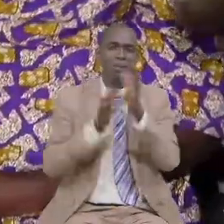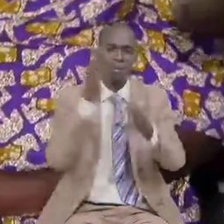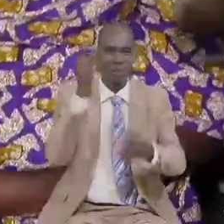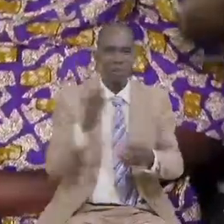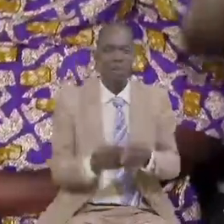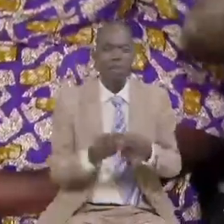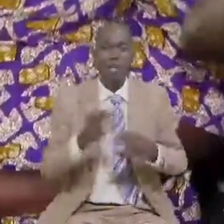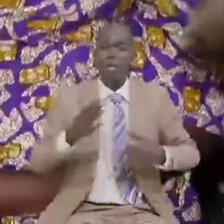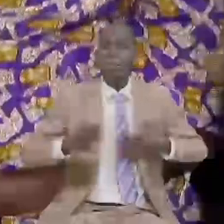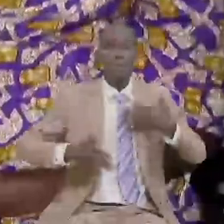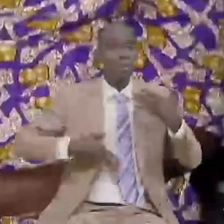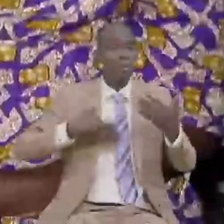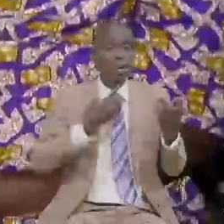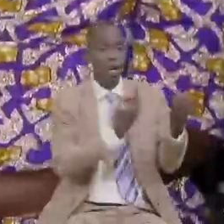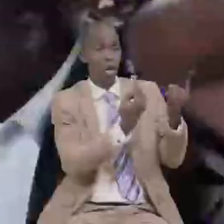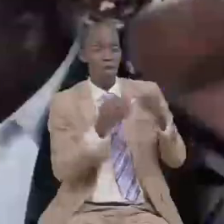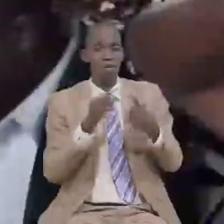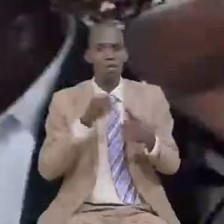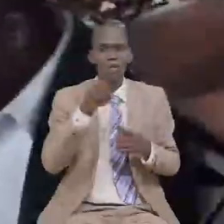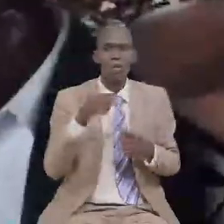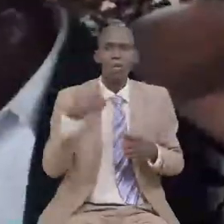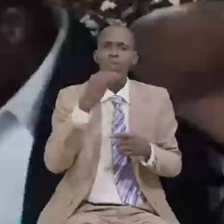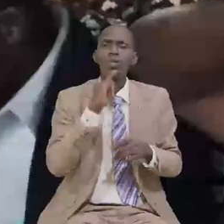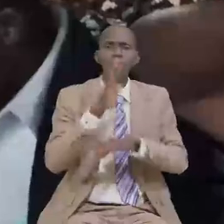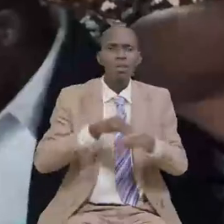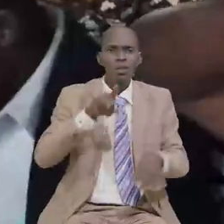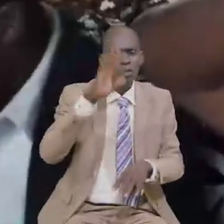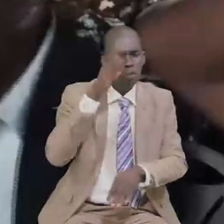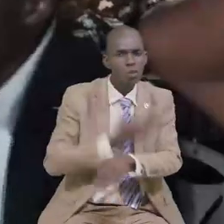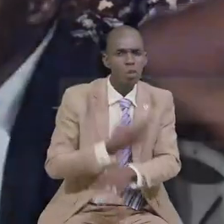Joy comes to you. Look at who is calling you son.